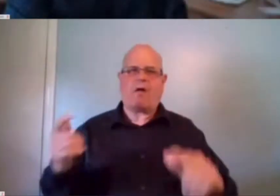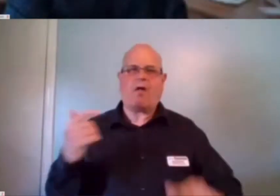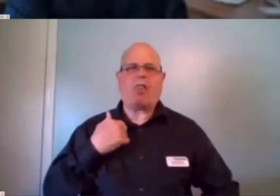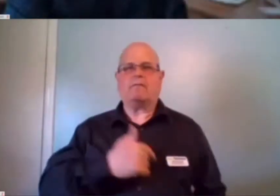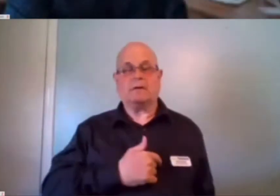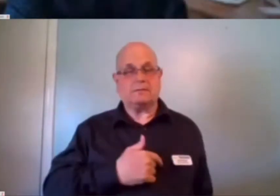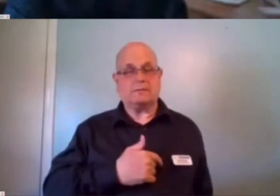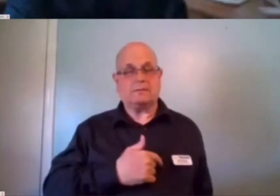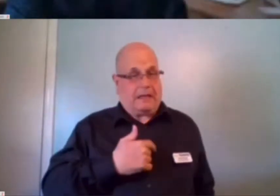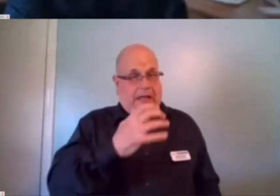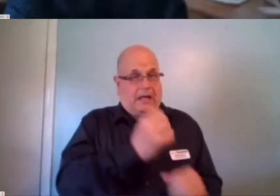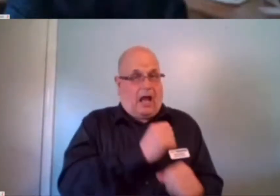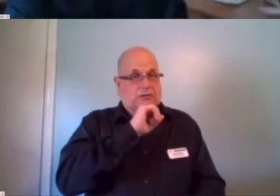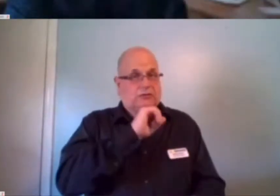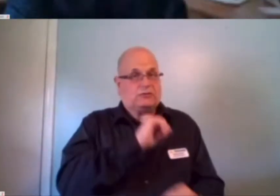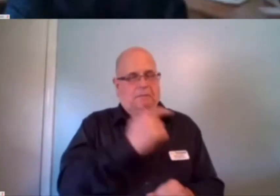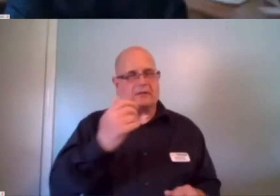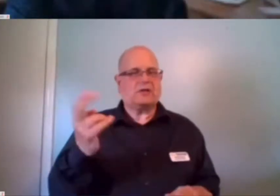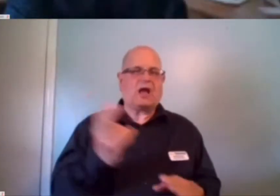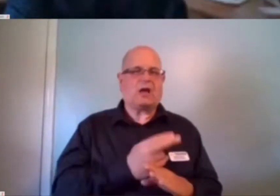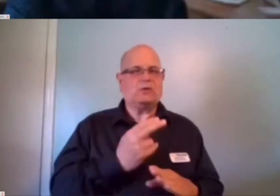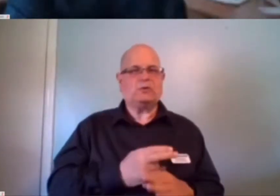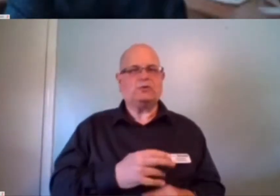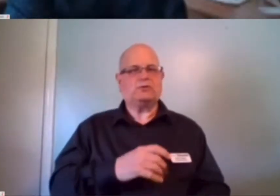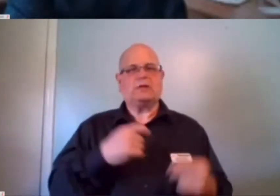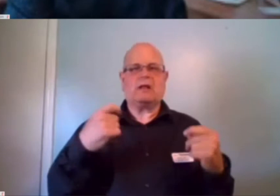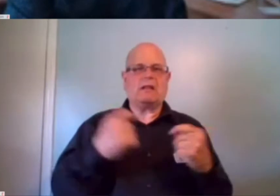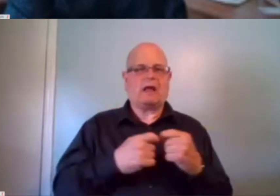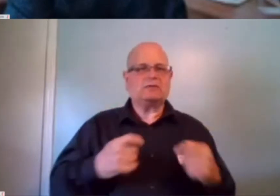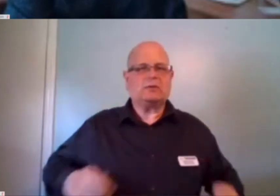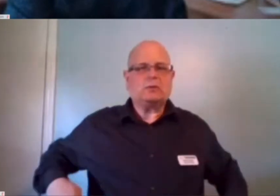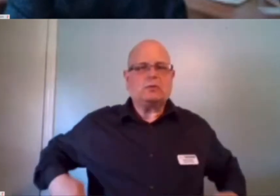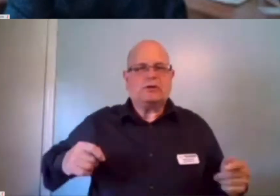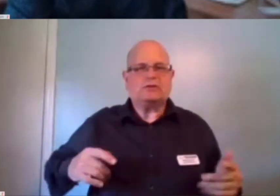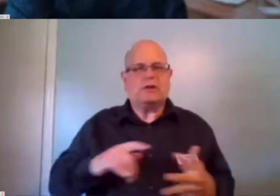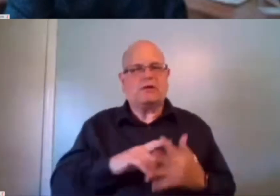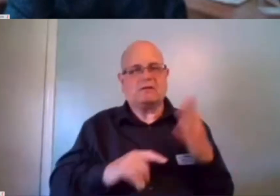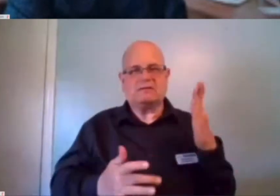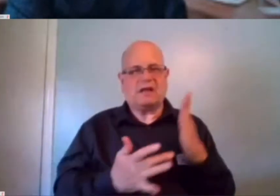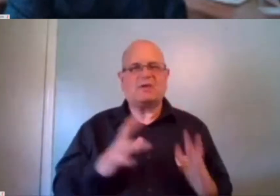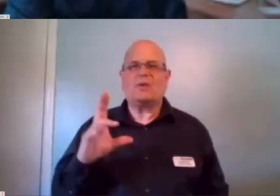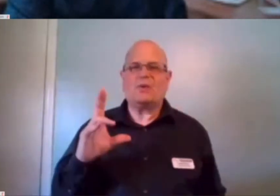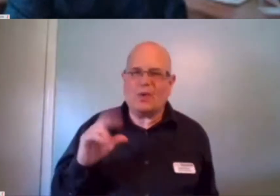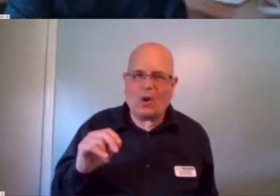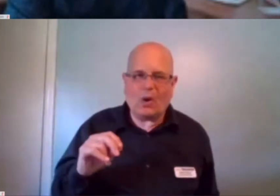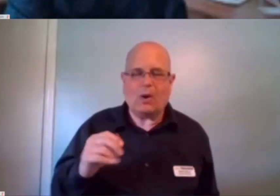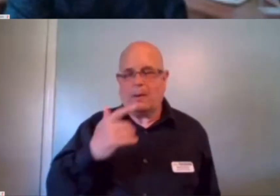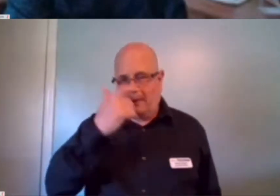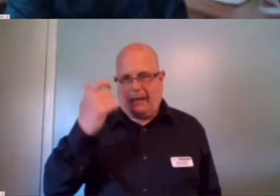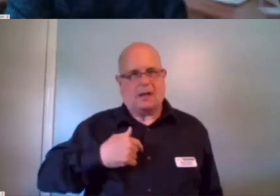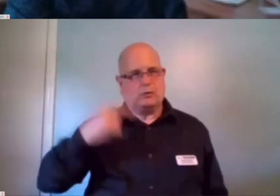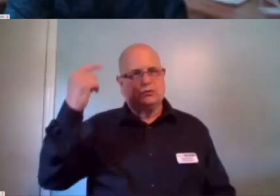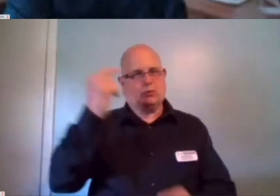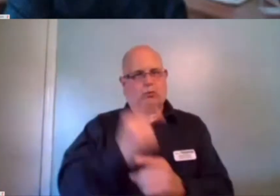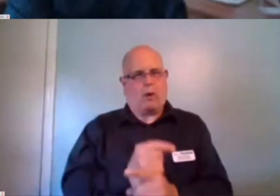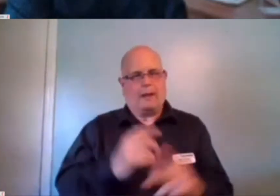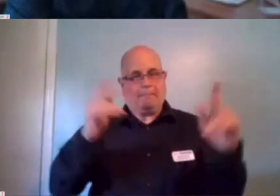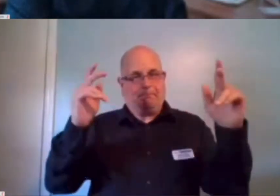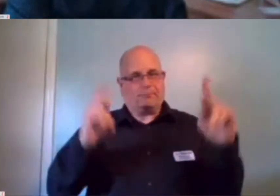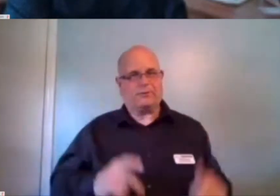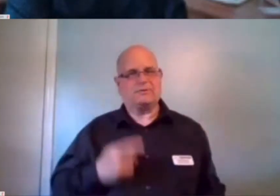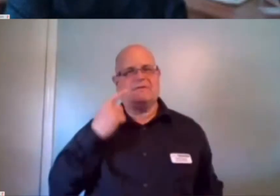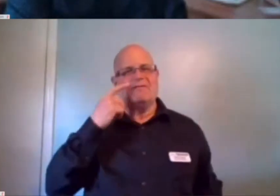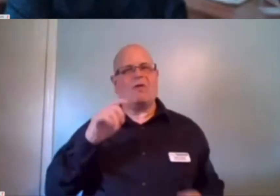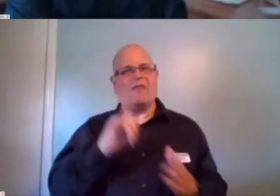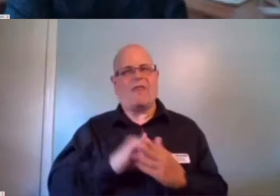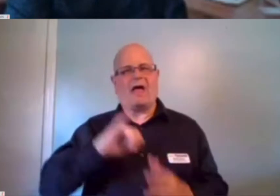job because I use a power wheelchair and I use all this technology. I got my job because I was the right person for the